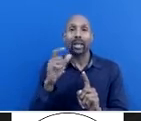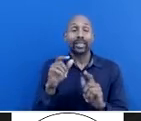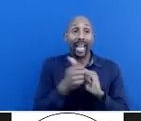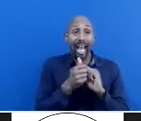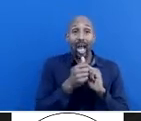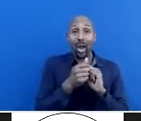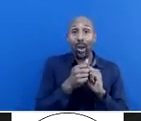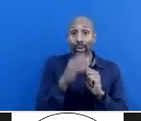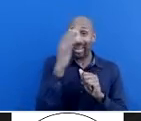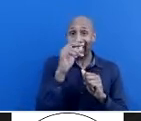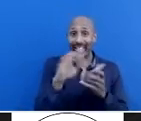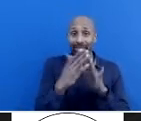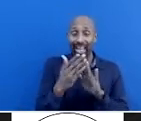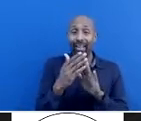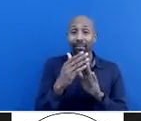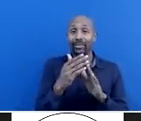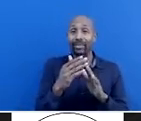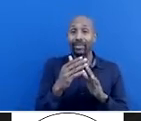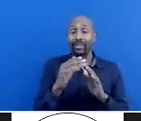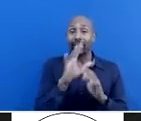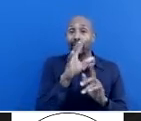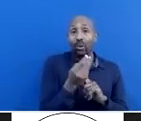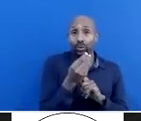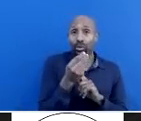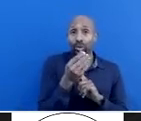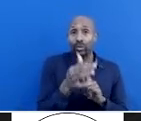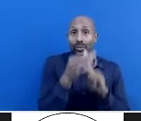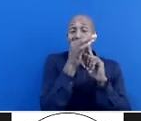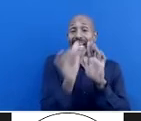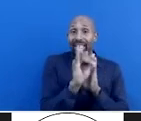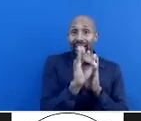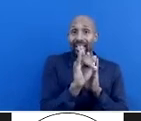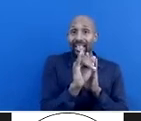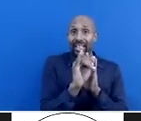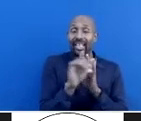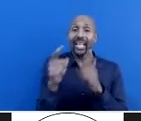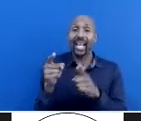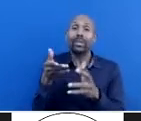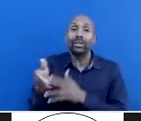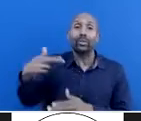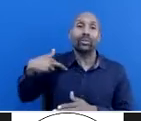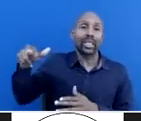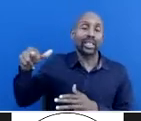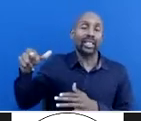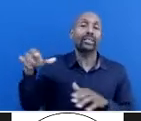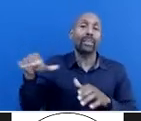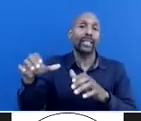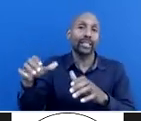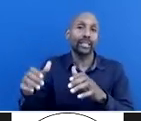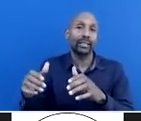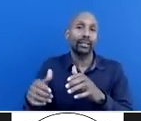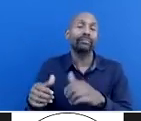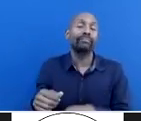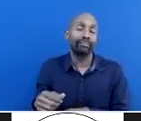a people that were brought together in bondage, largely takes place through religious practice. It takes place through spirituality.